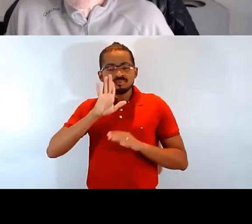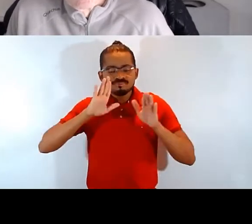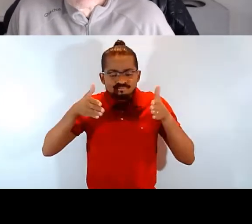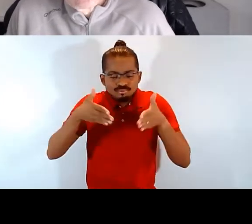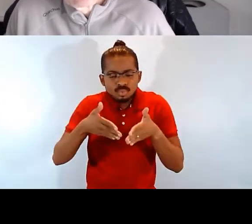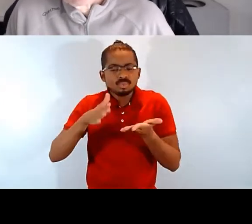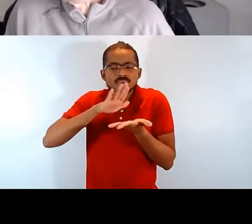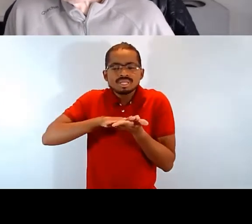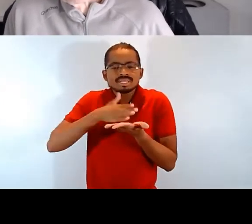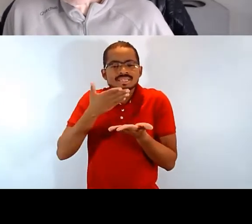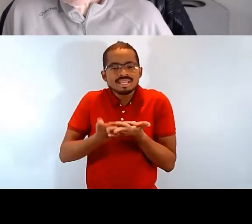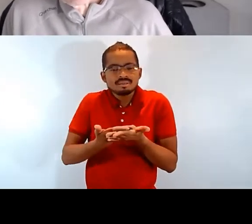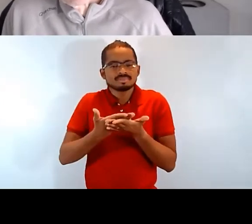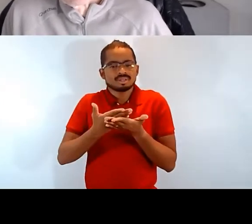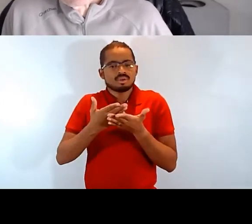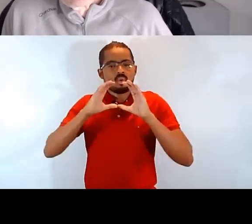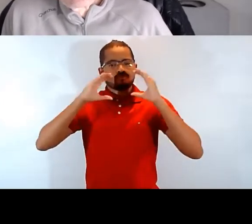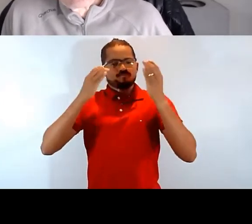And then